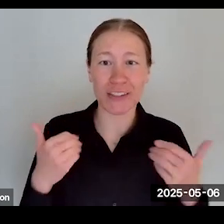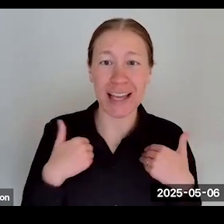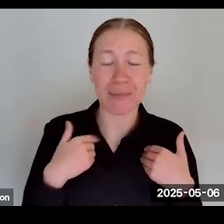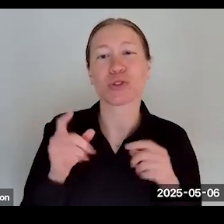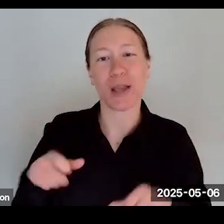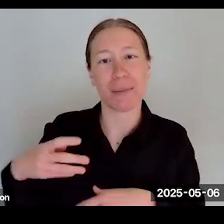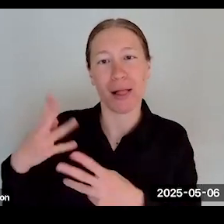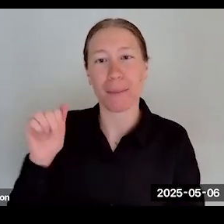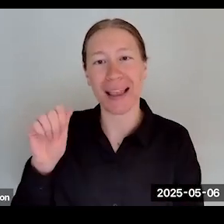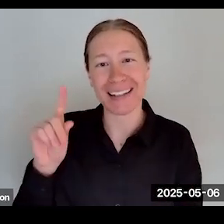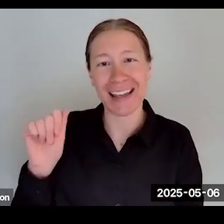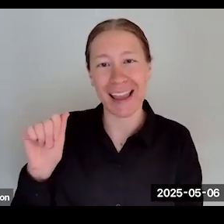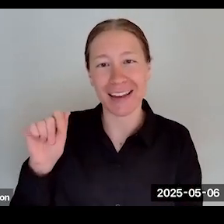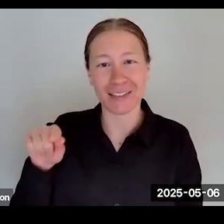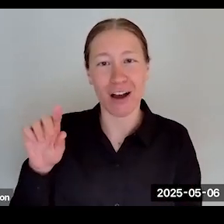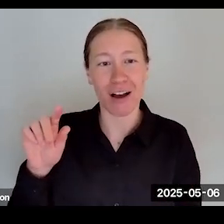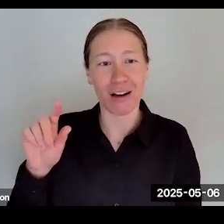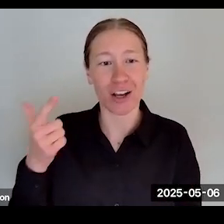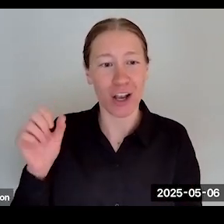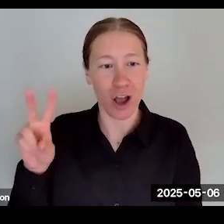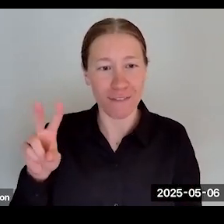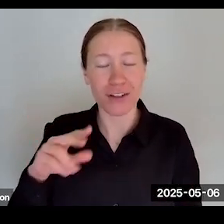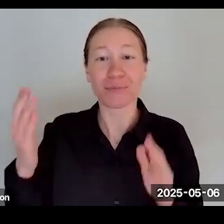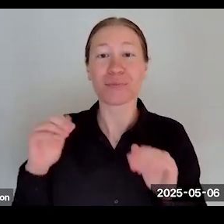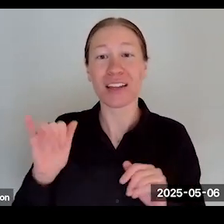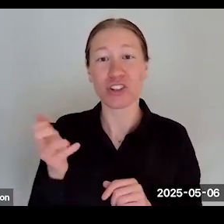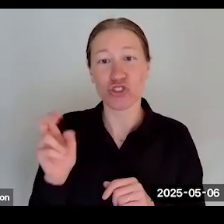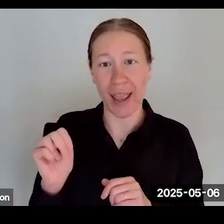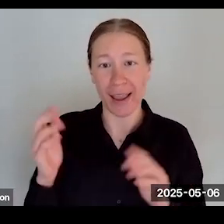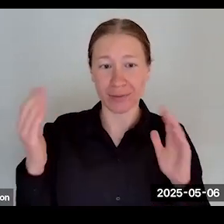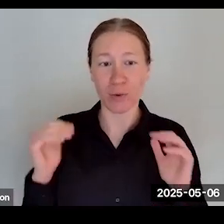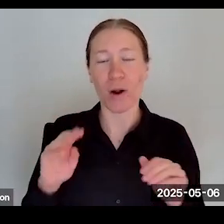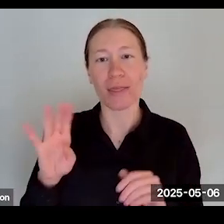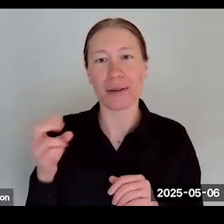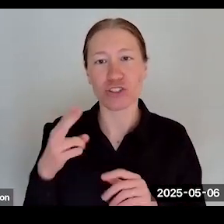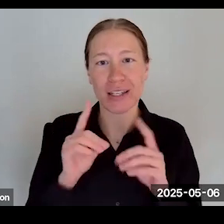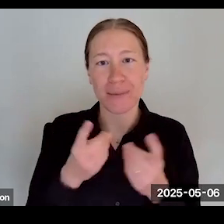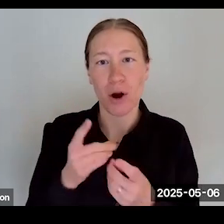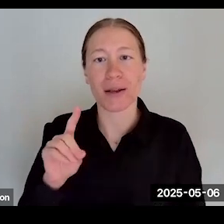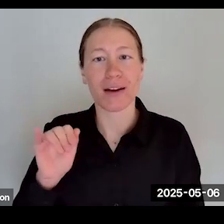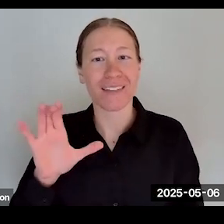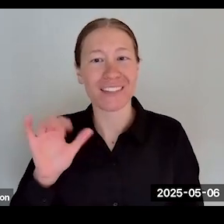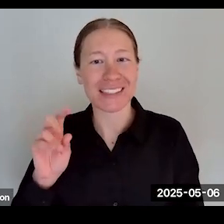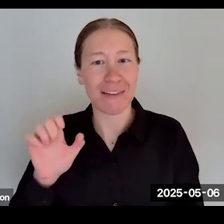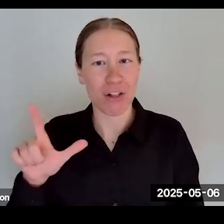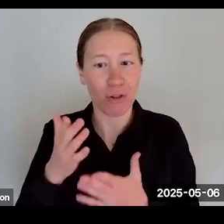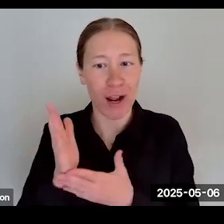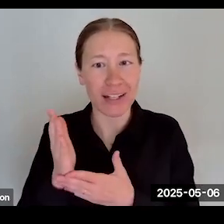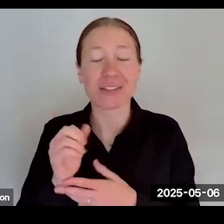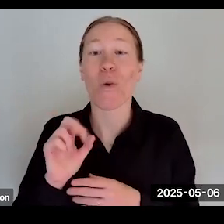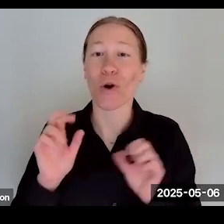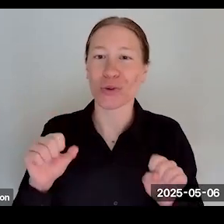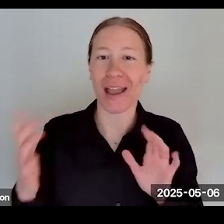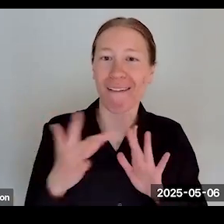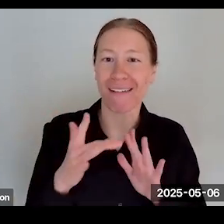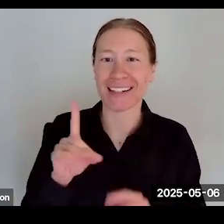visit ada.gov, JAN, or the Michigan Department of Civil Rights, or you can contact the Disability